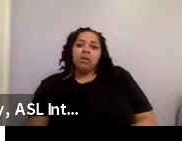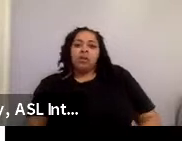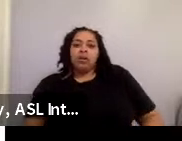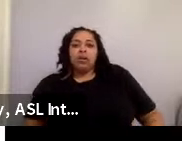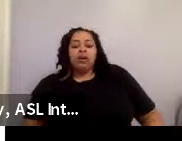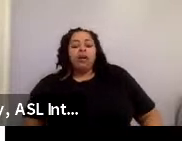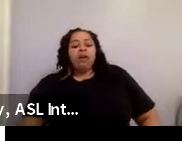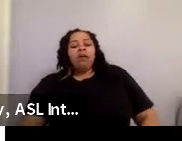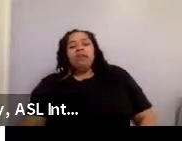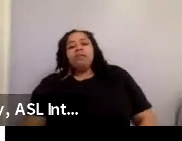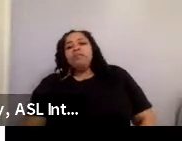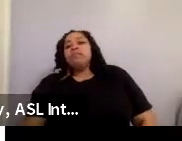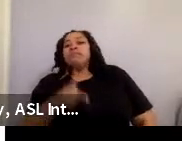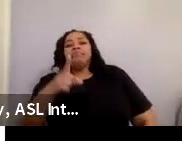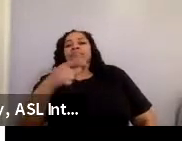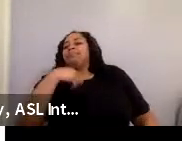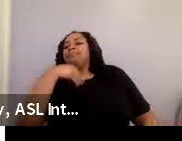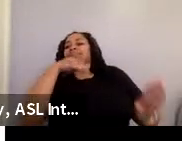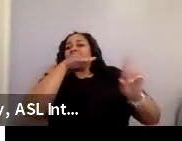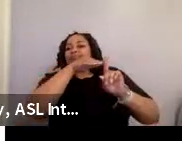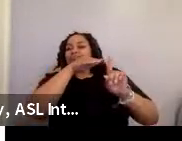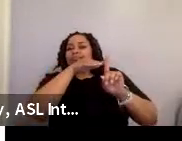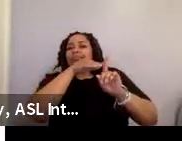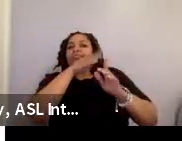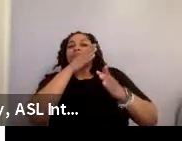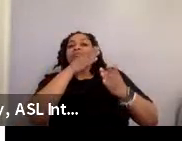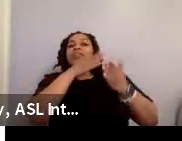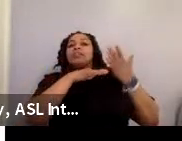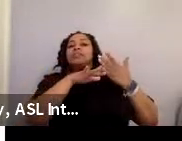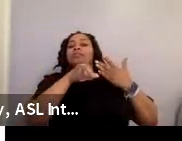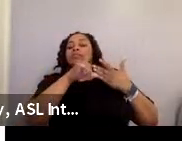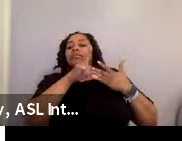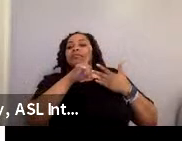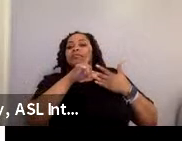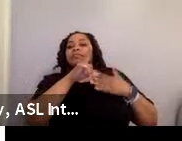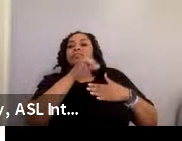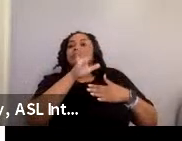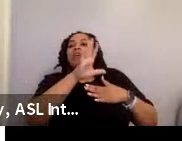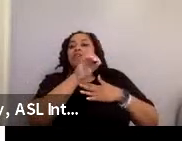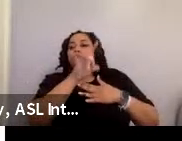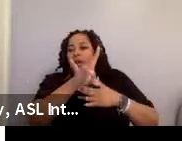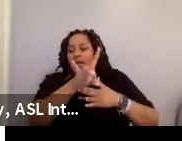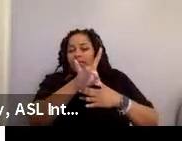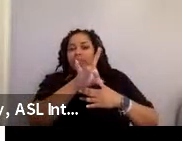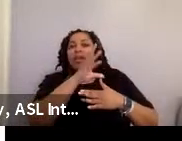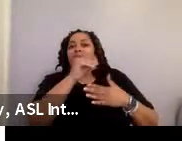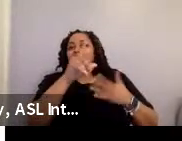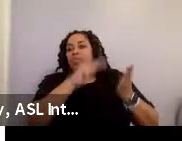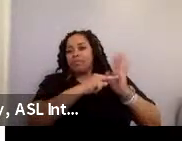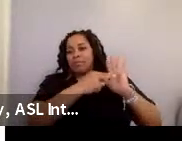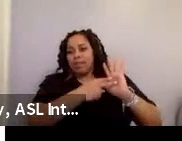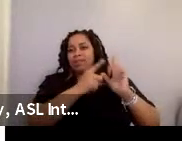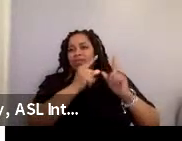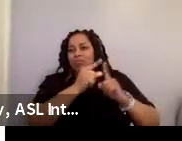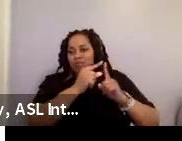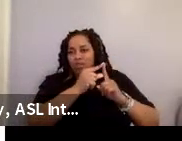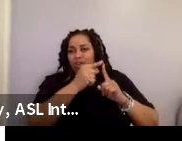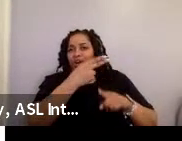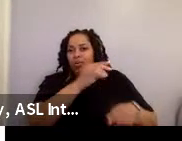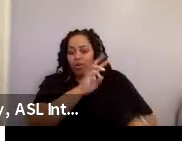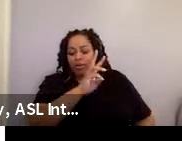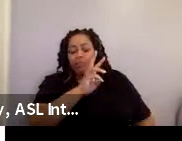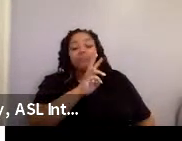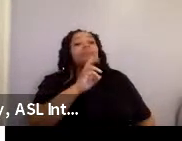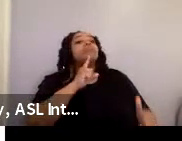This is just a reminder of the applicability of Section 508 and its definitions. The first